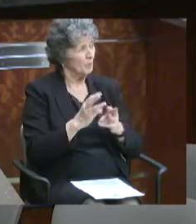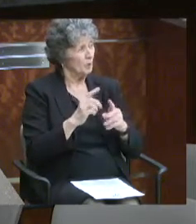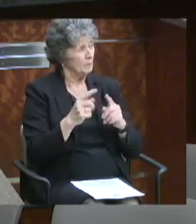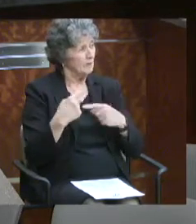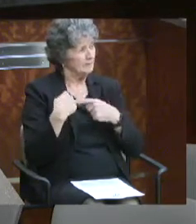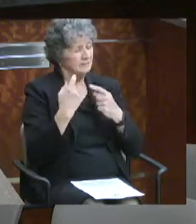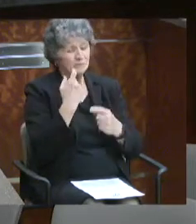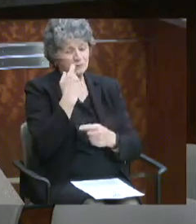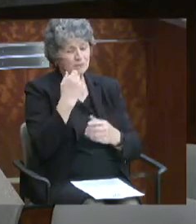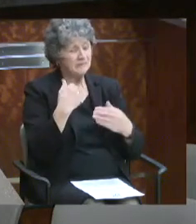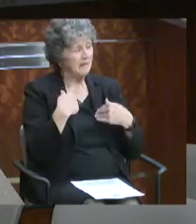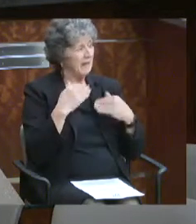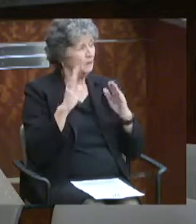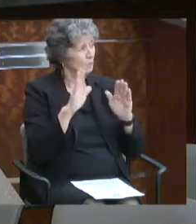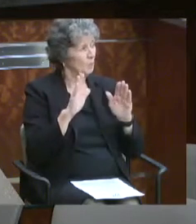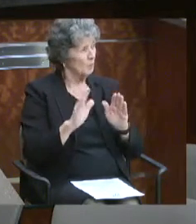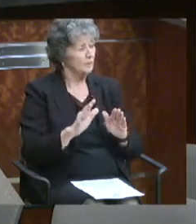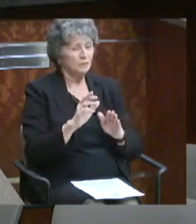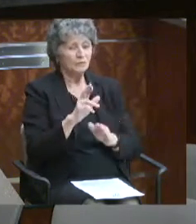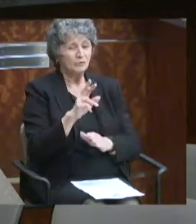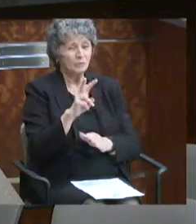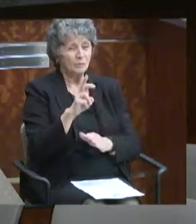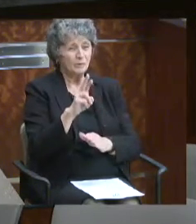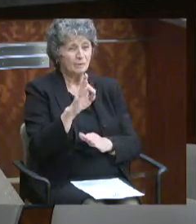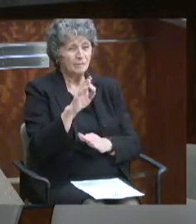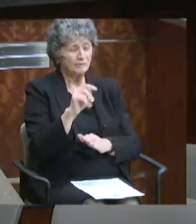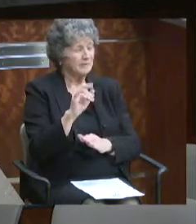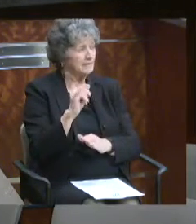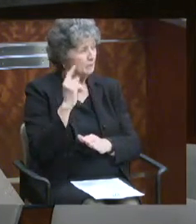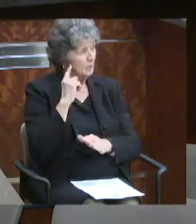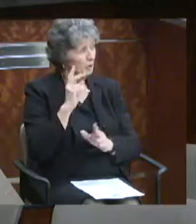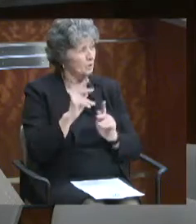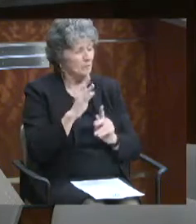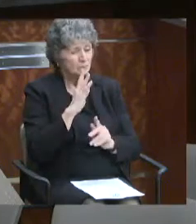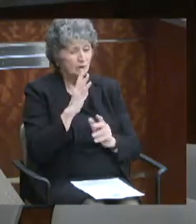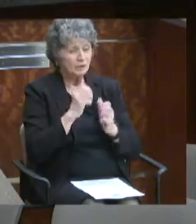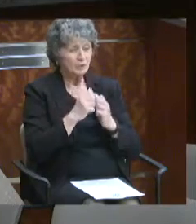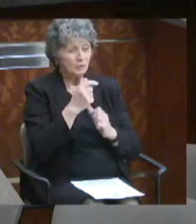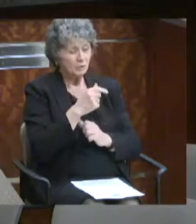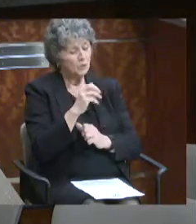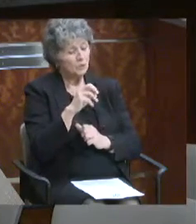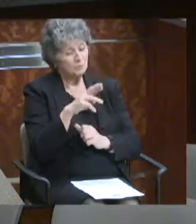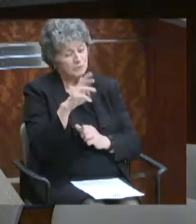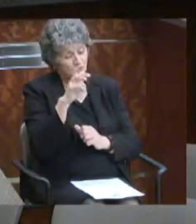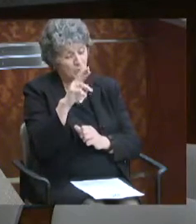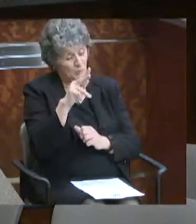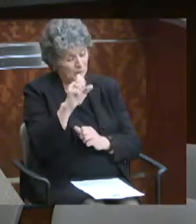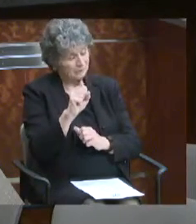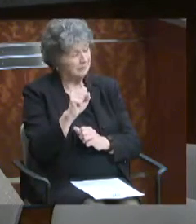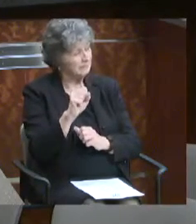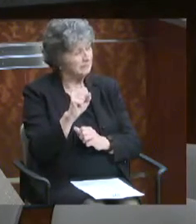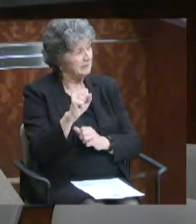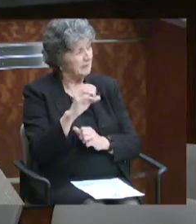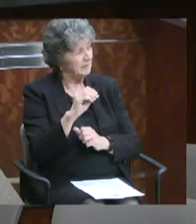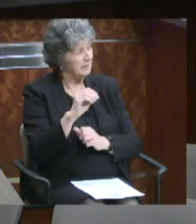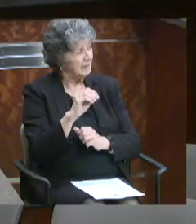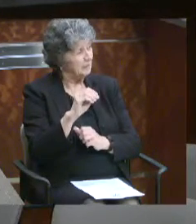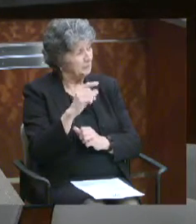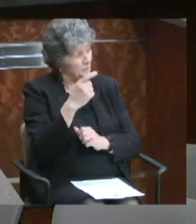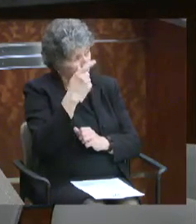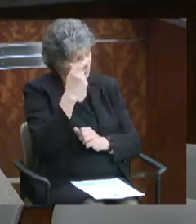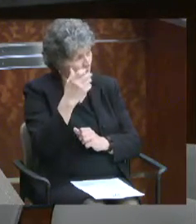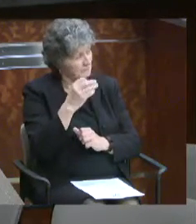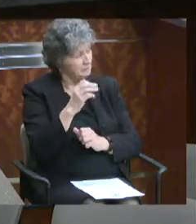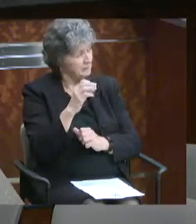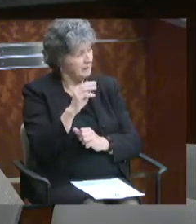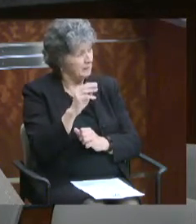wonderful Riverfest, and I heard folks talking with you, Mr. Ricks, about the abandoned houses, and because at Mayor in the Park, I talked